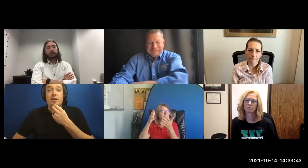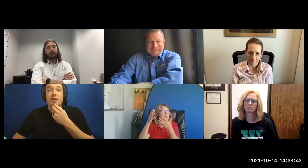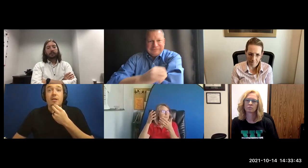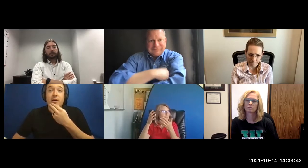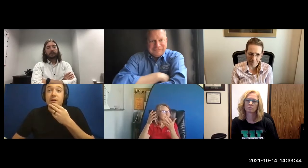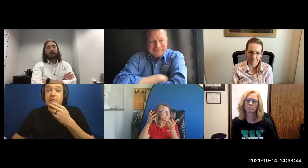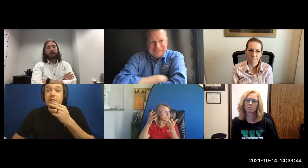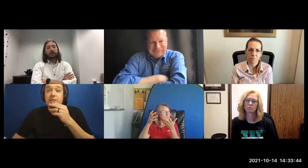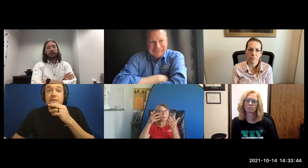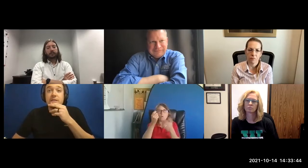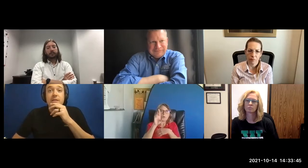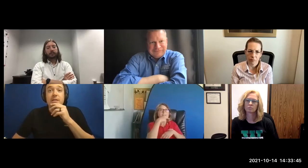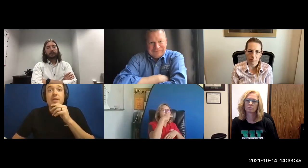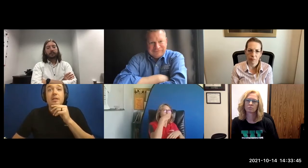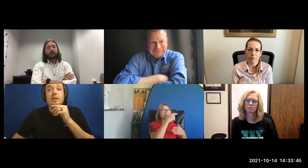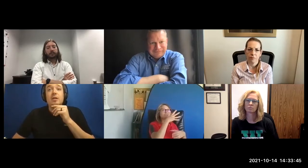having deaf parents